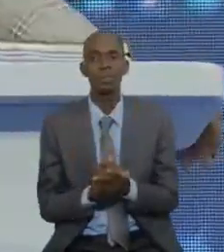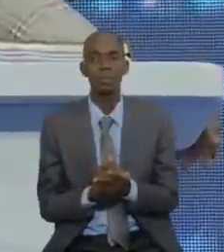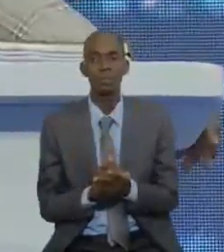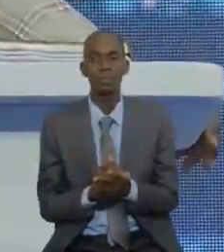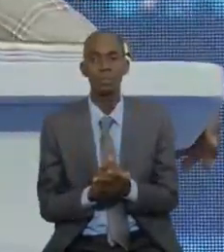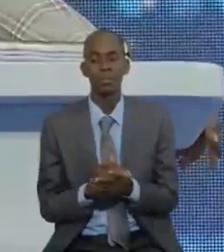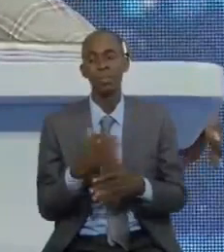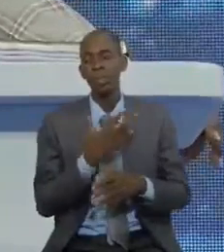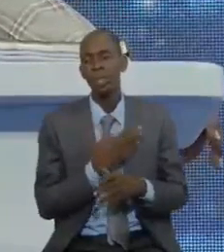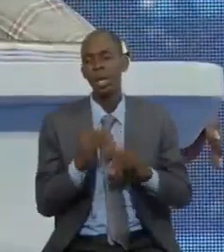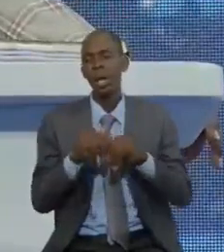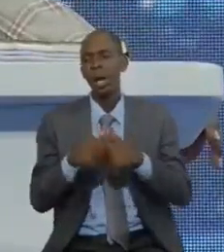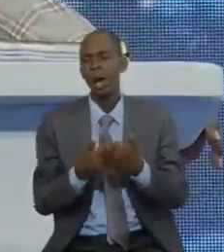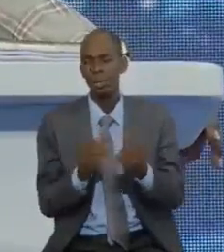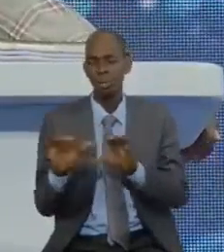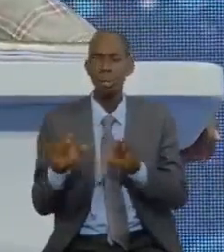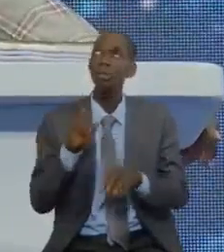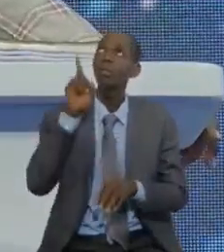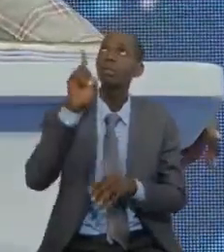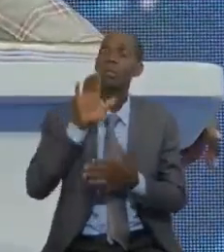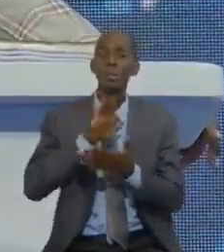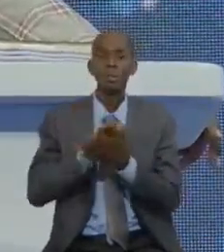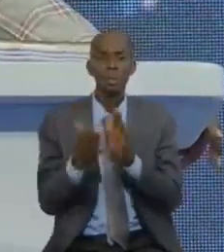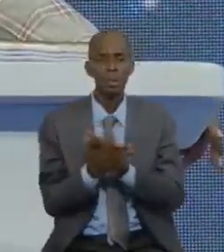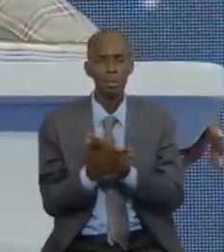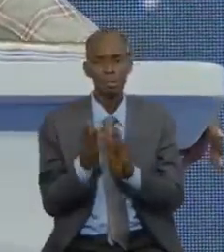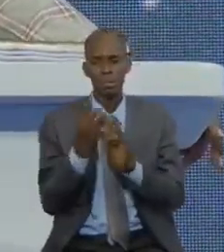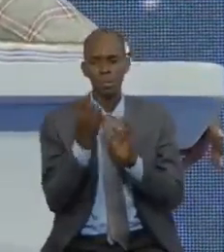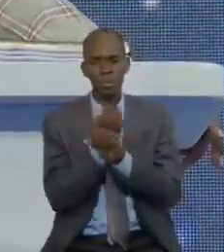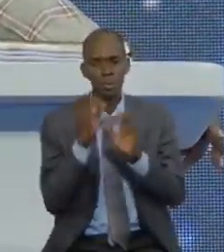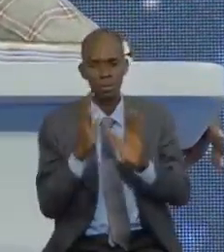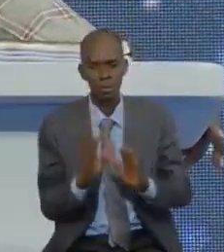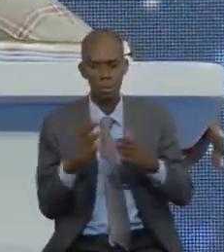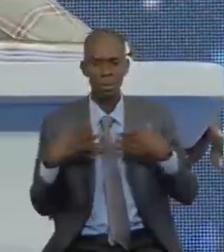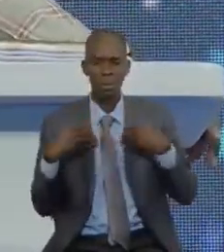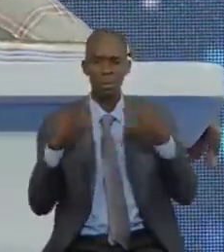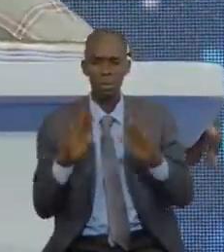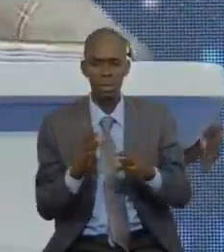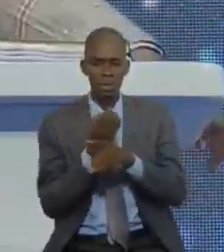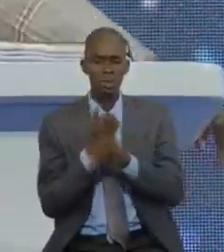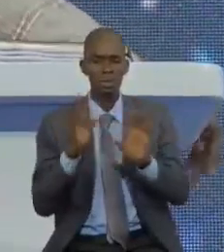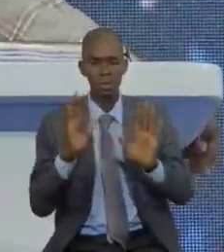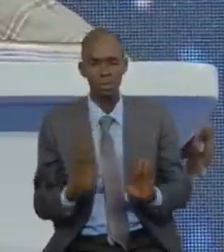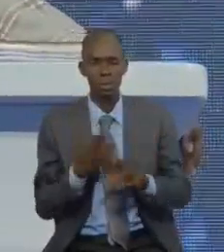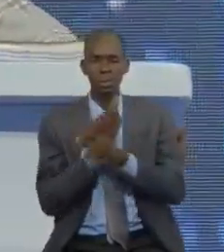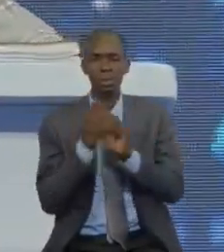And how did he become Savior, Healer, Deliverer, Redeemer?